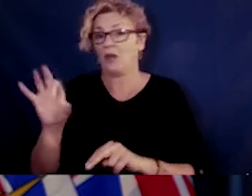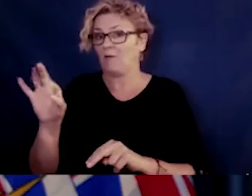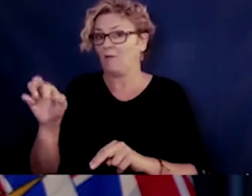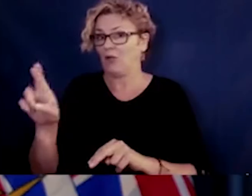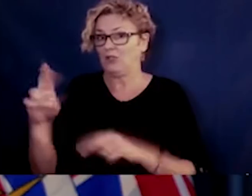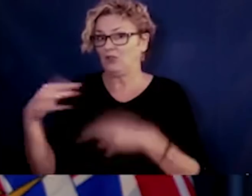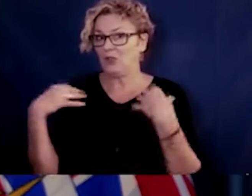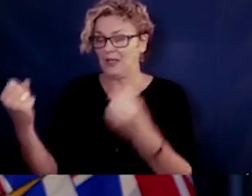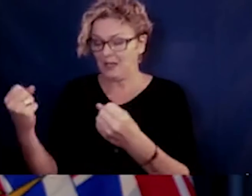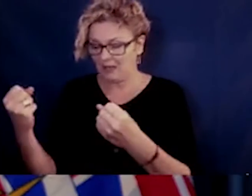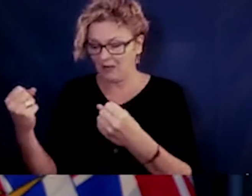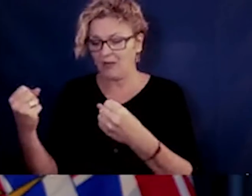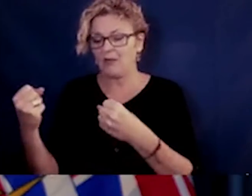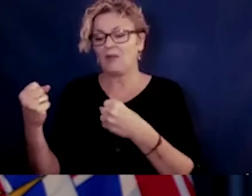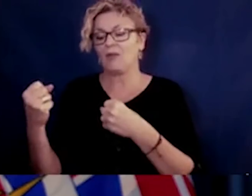weekend, it was